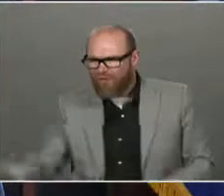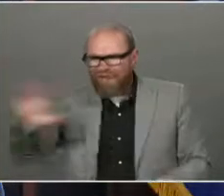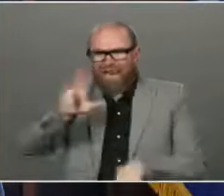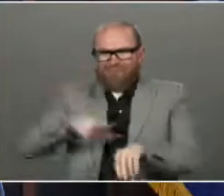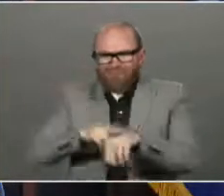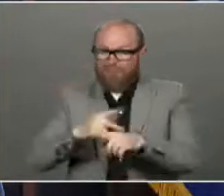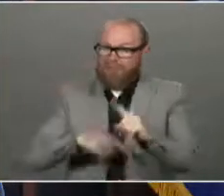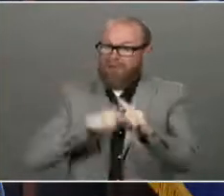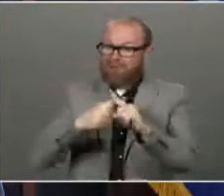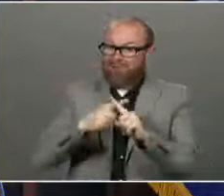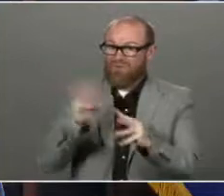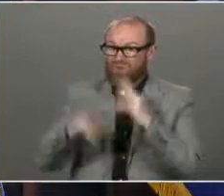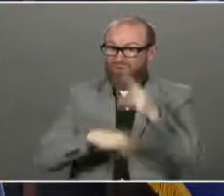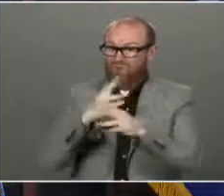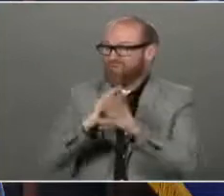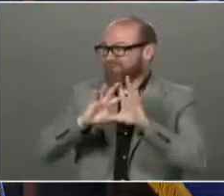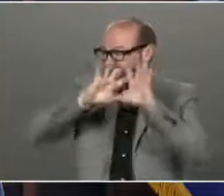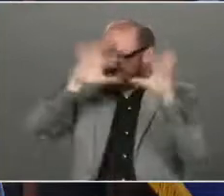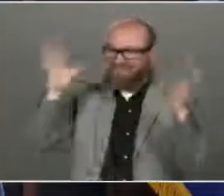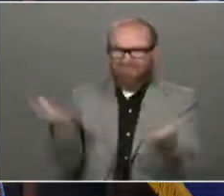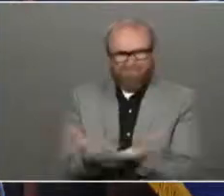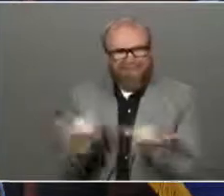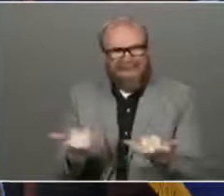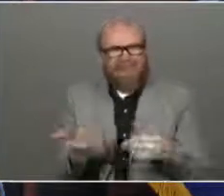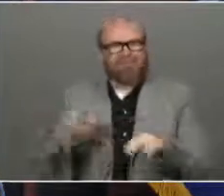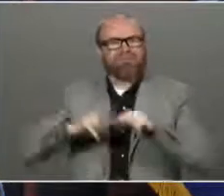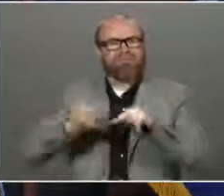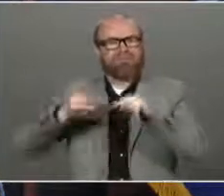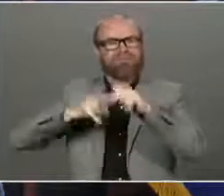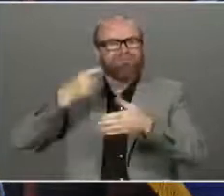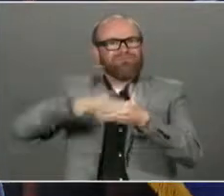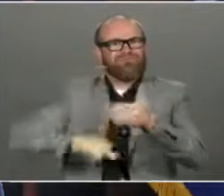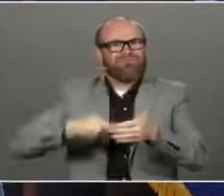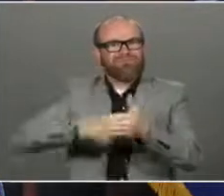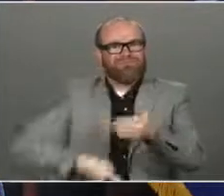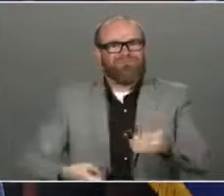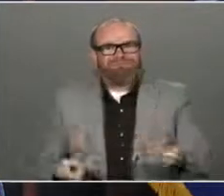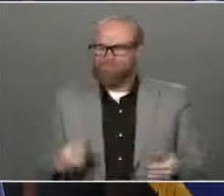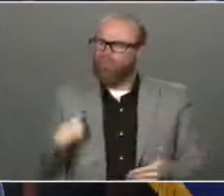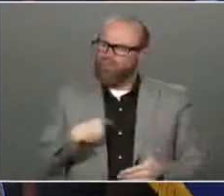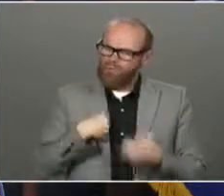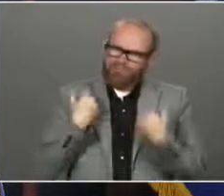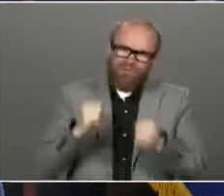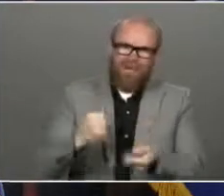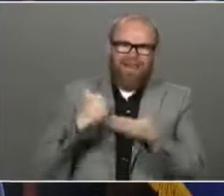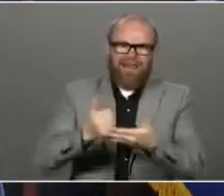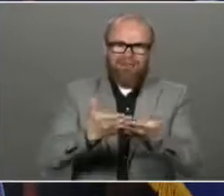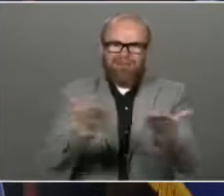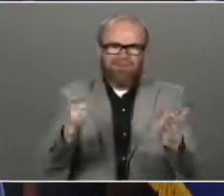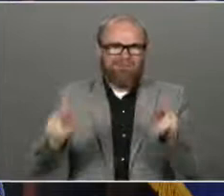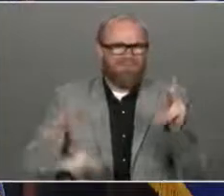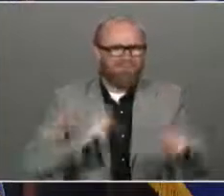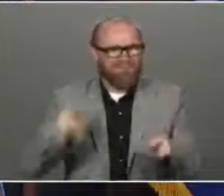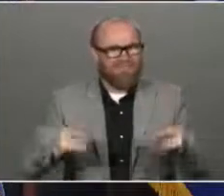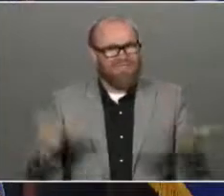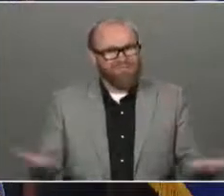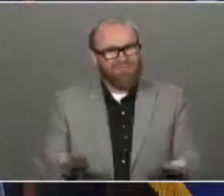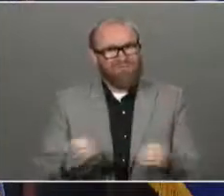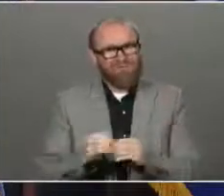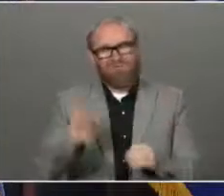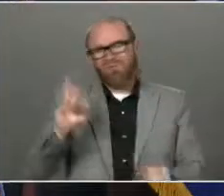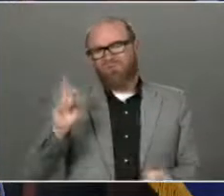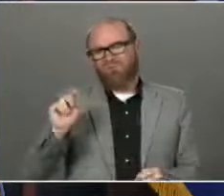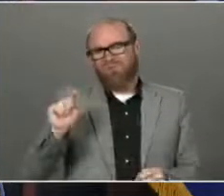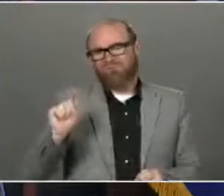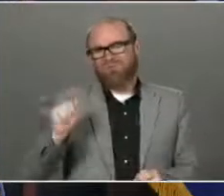everything we can to decrease, to help consumers here in the state of Utah, and we look forward to those ongoing